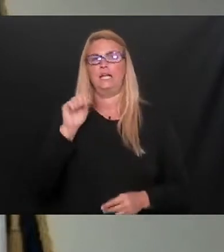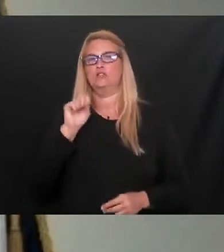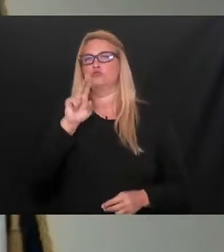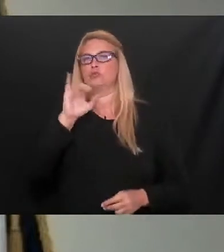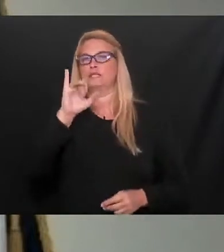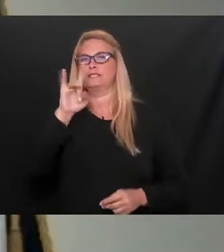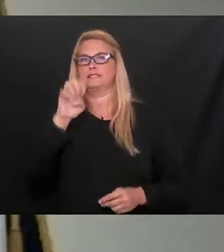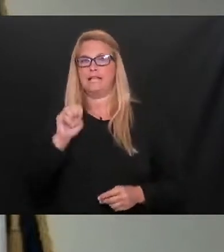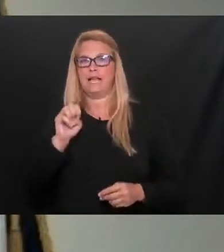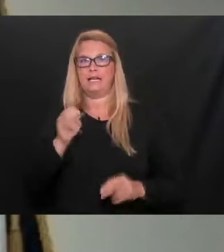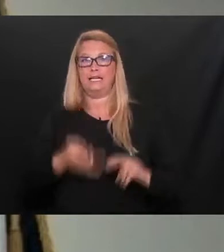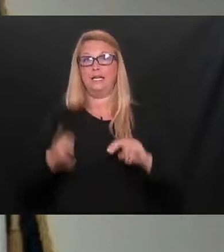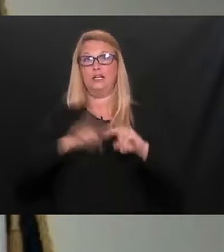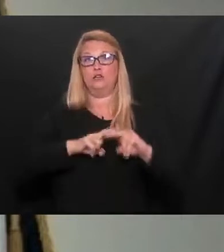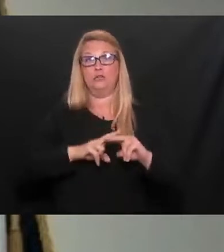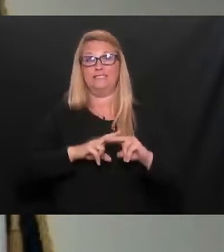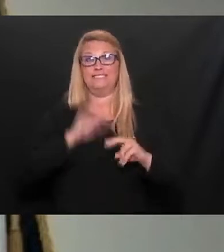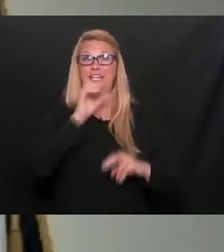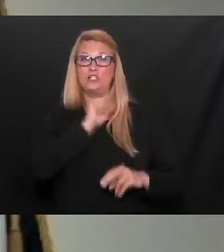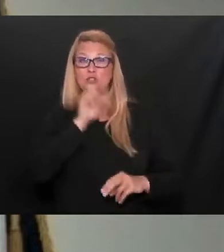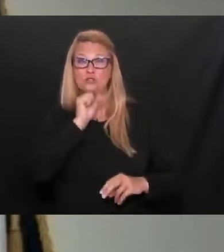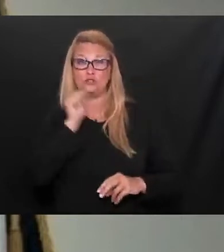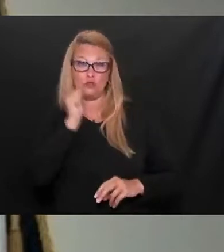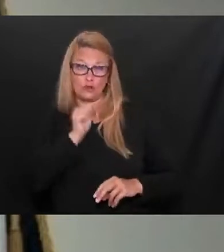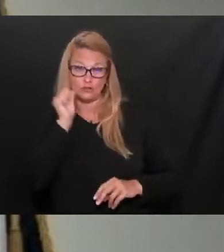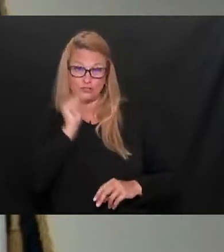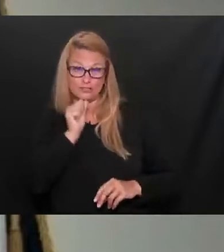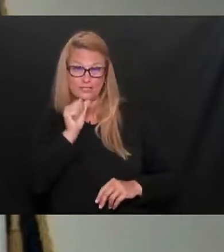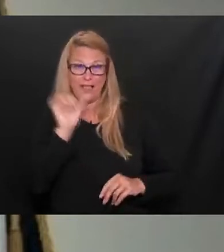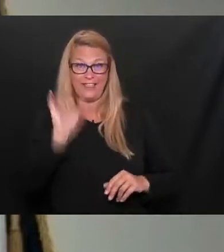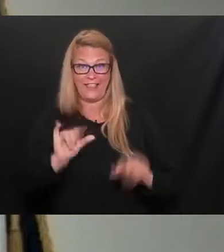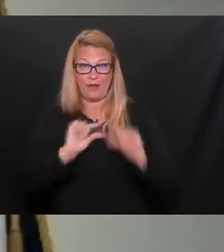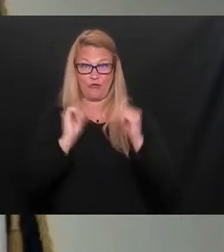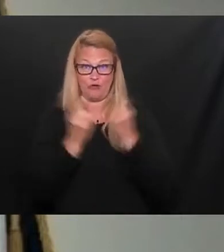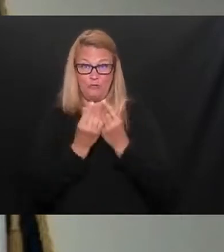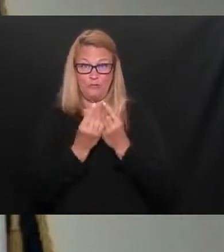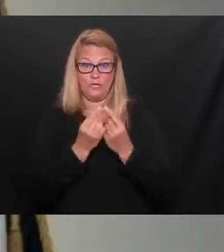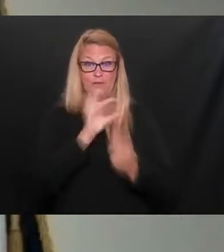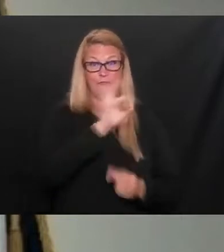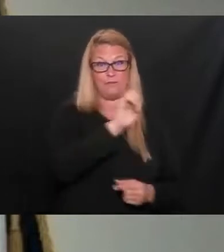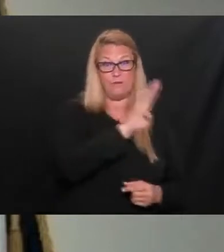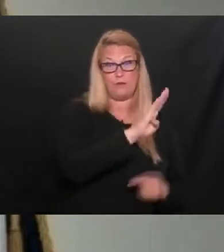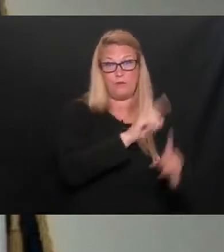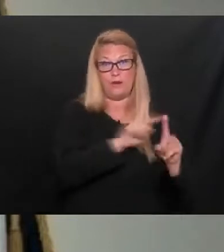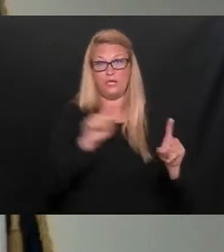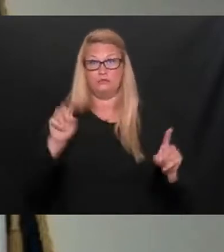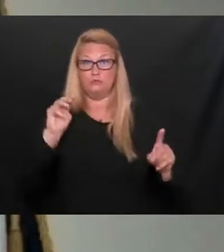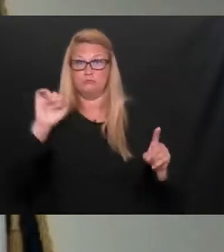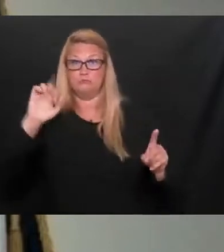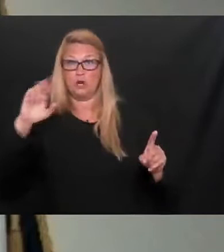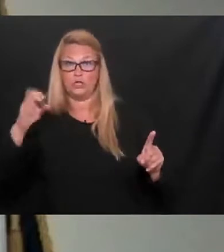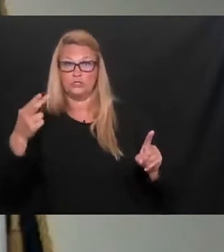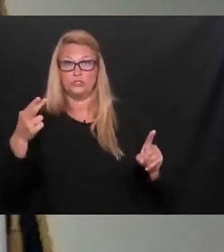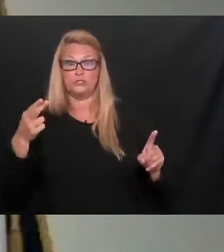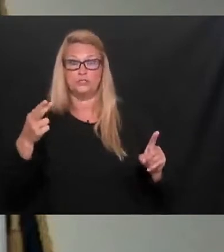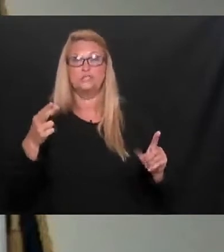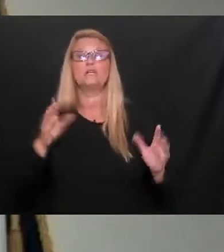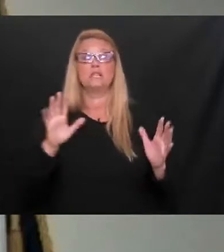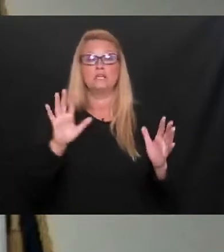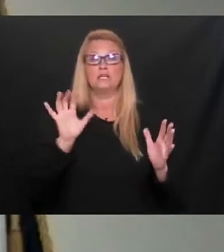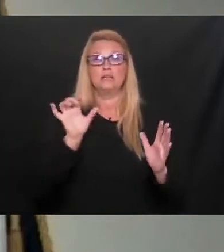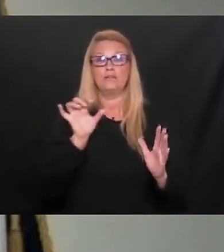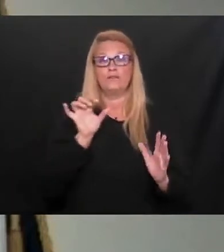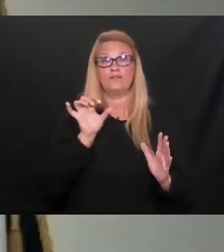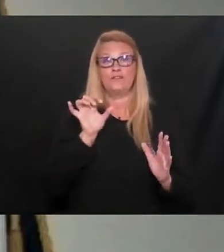girls of that age group. From February to March 2021, suspected suicide attempts